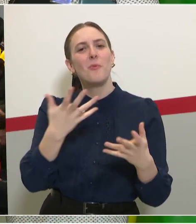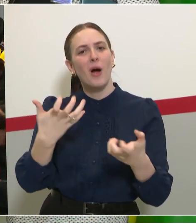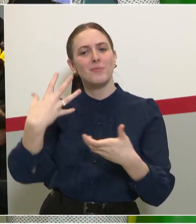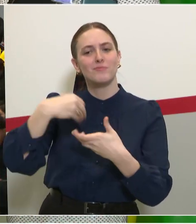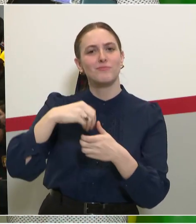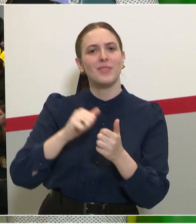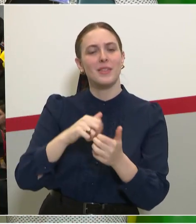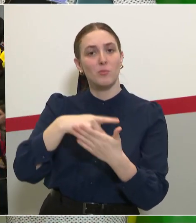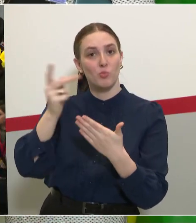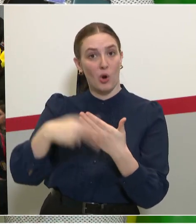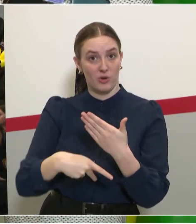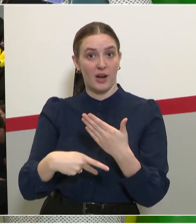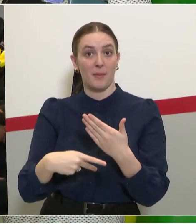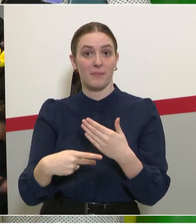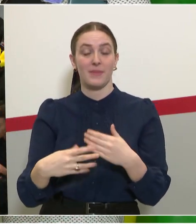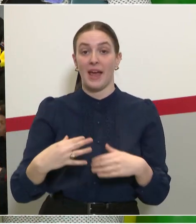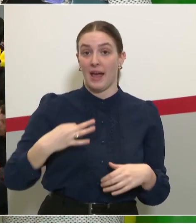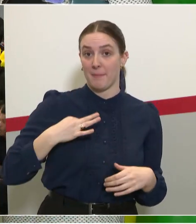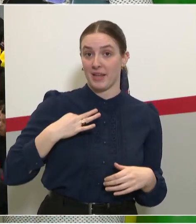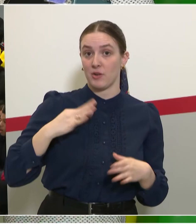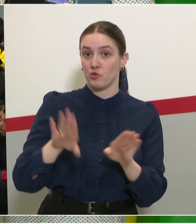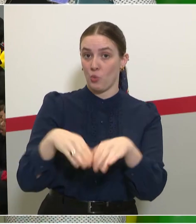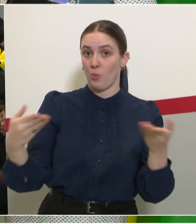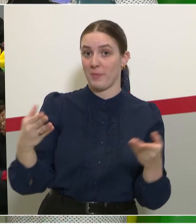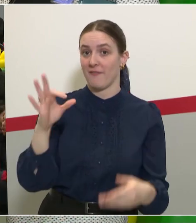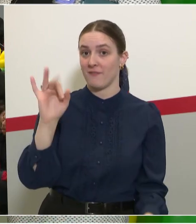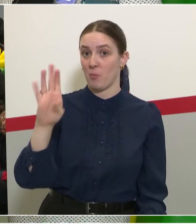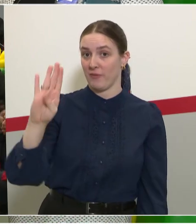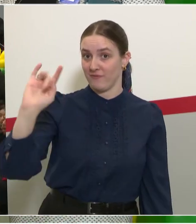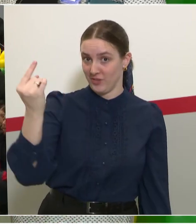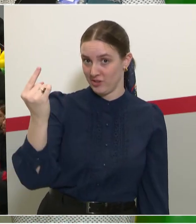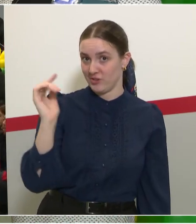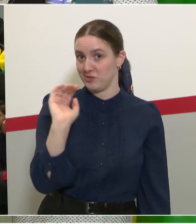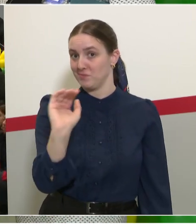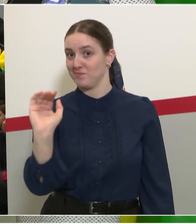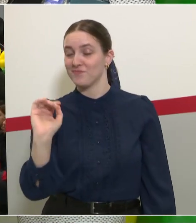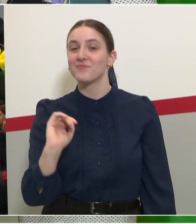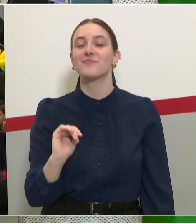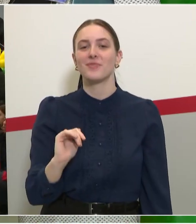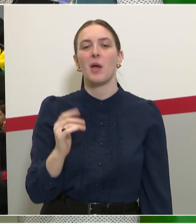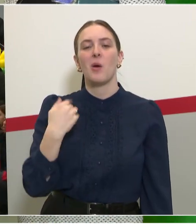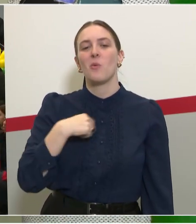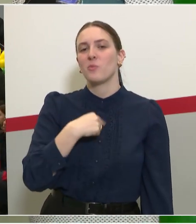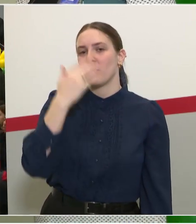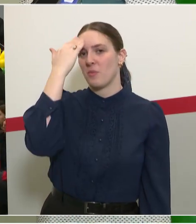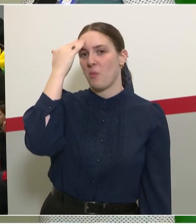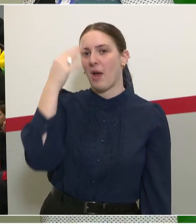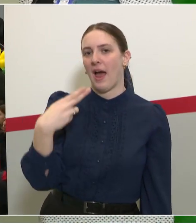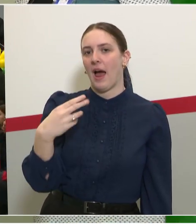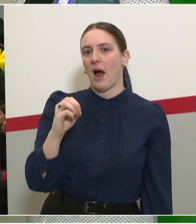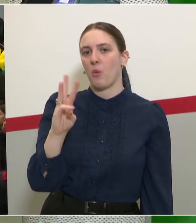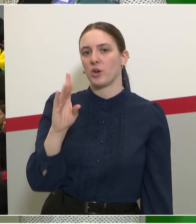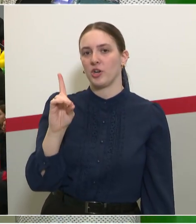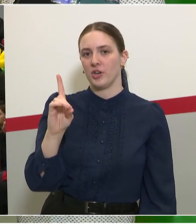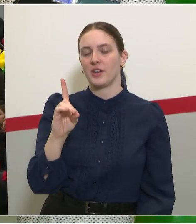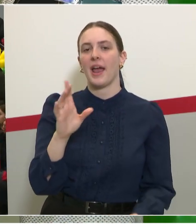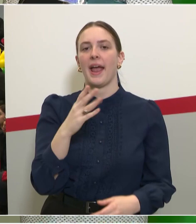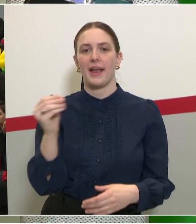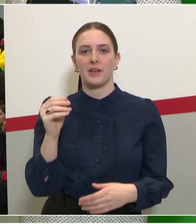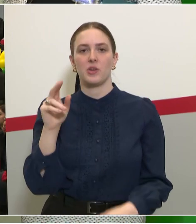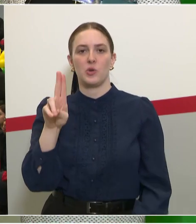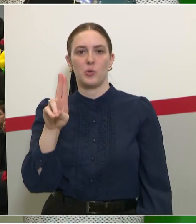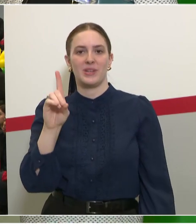The applications open on February 1st. And we know that Howard University graduates, UDC graduates, have a